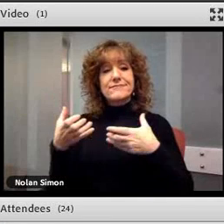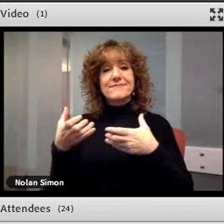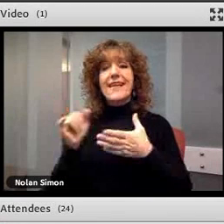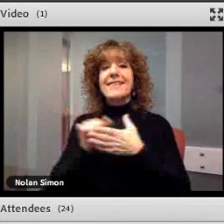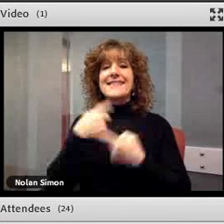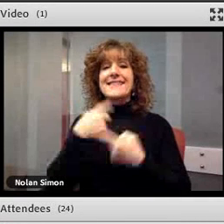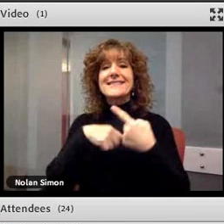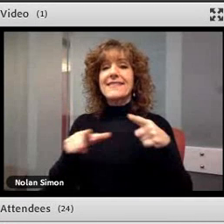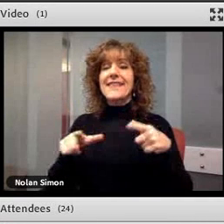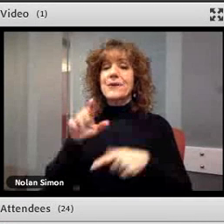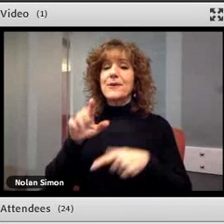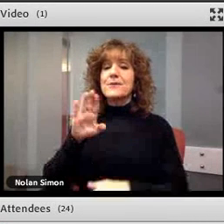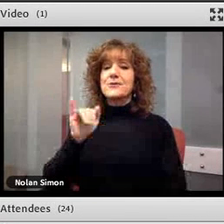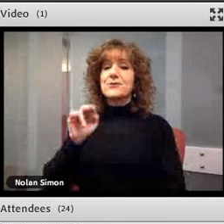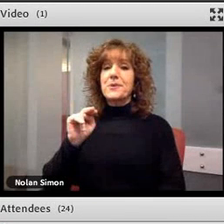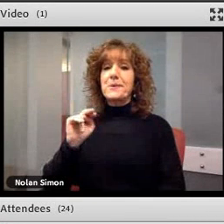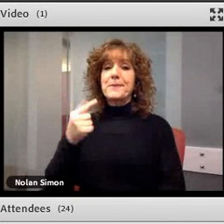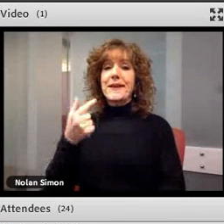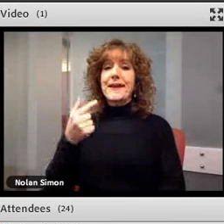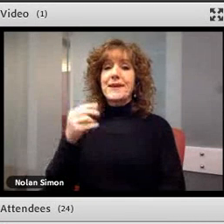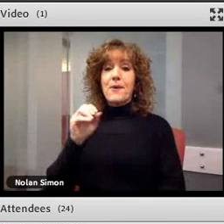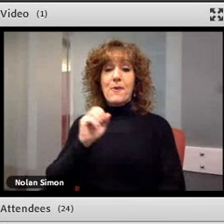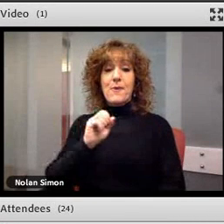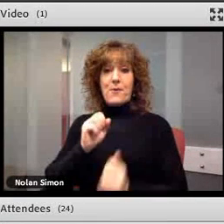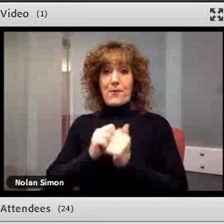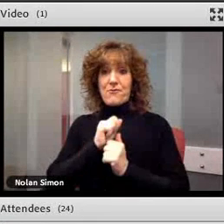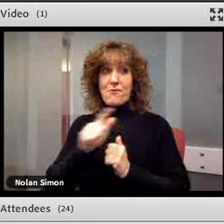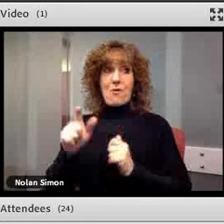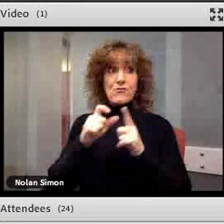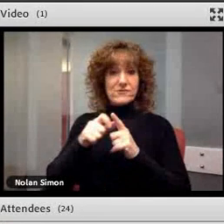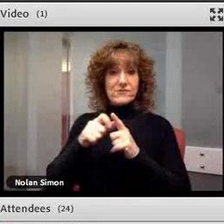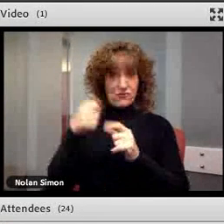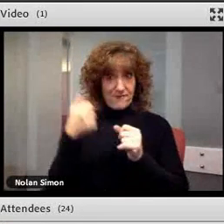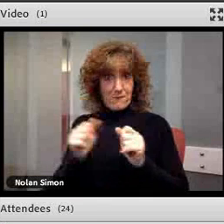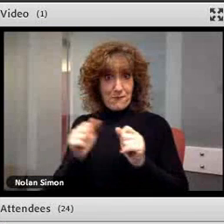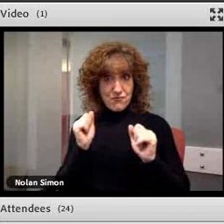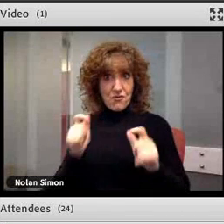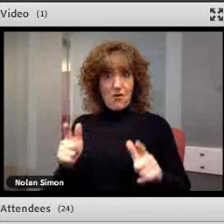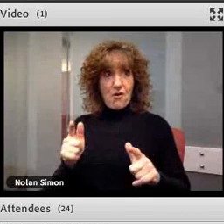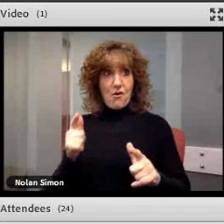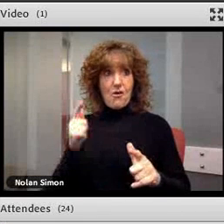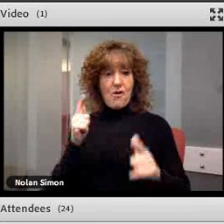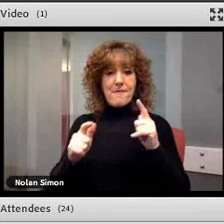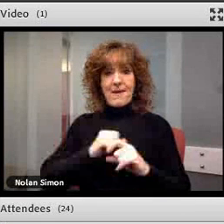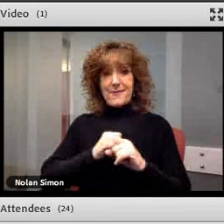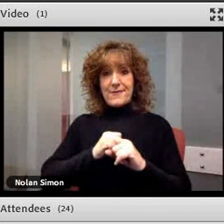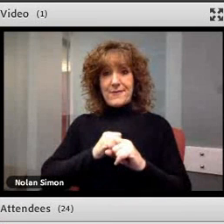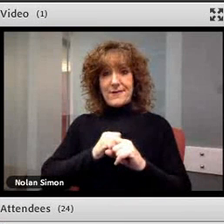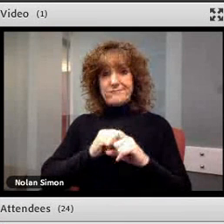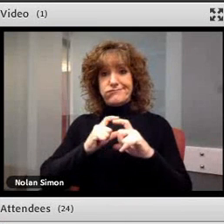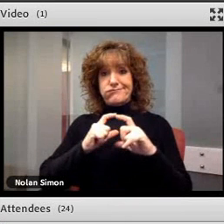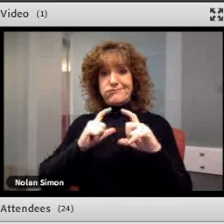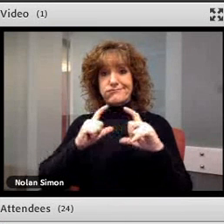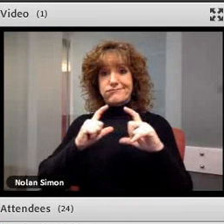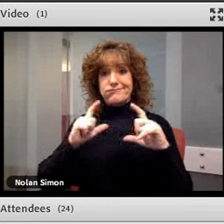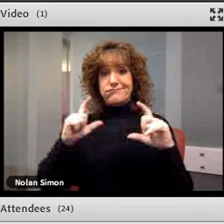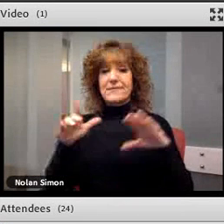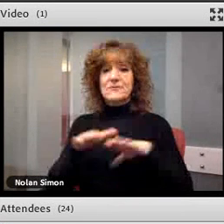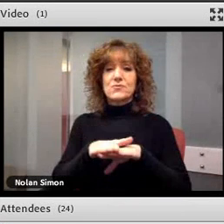sign language bingo with all the words. And remember, when you do all, it may come up slower because we have lots and lots